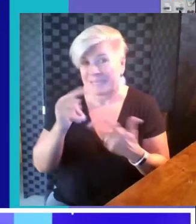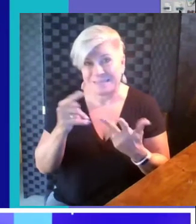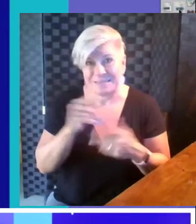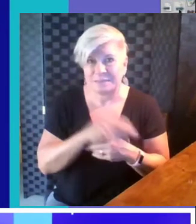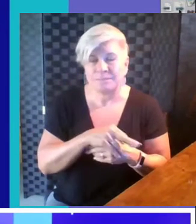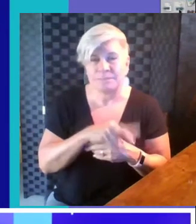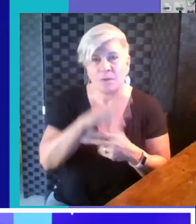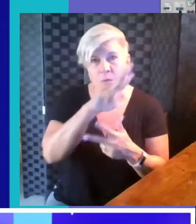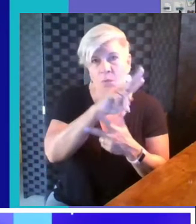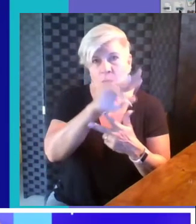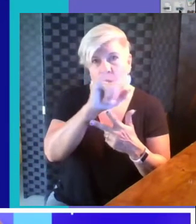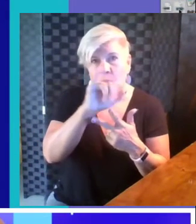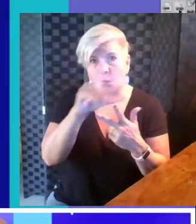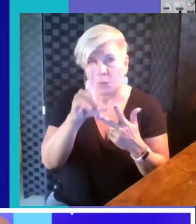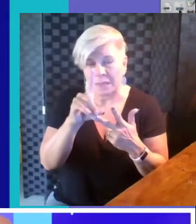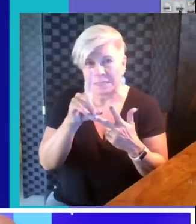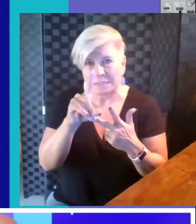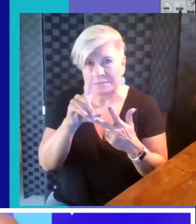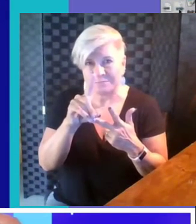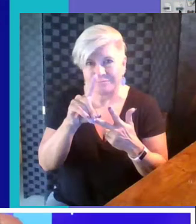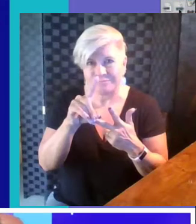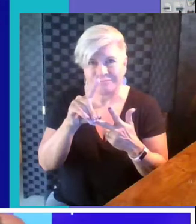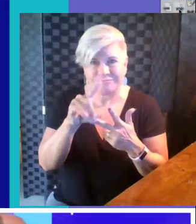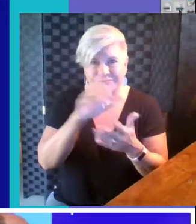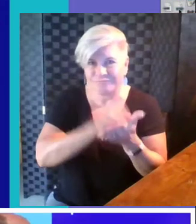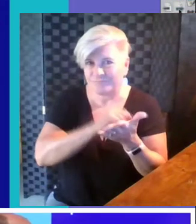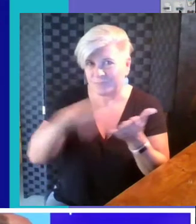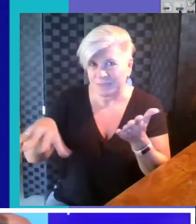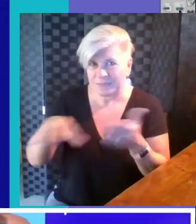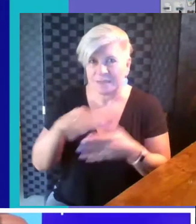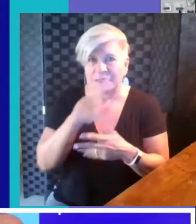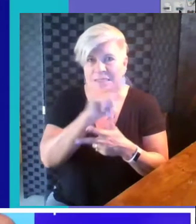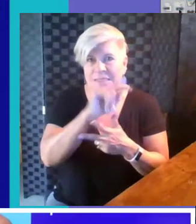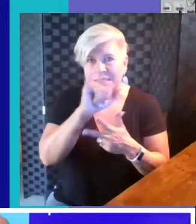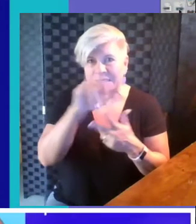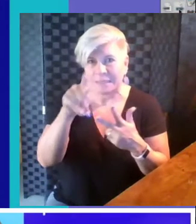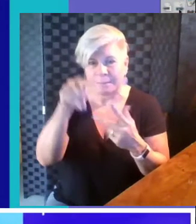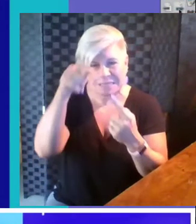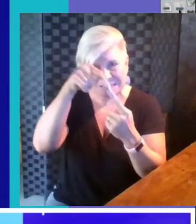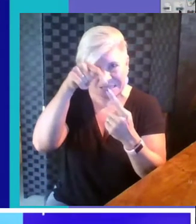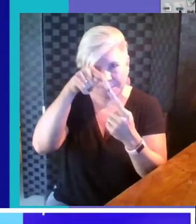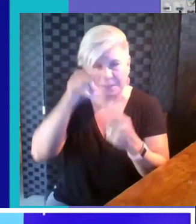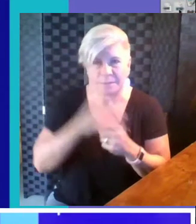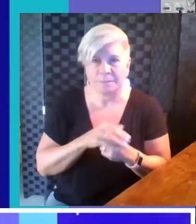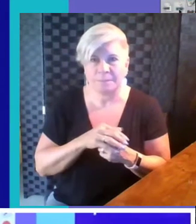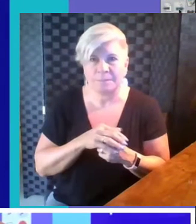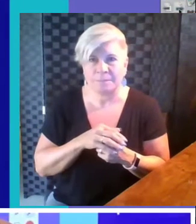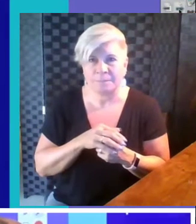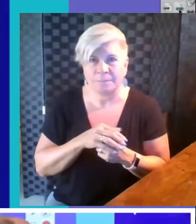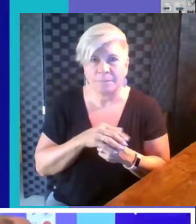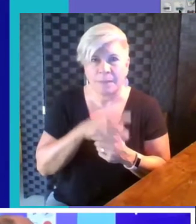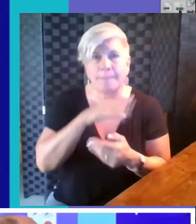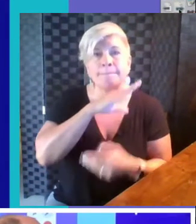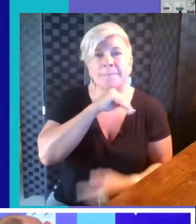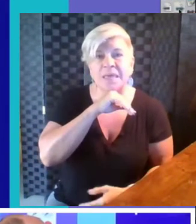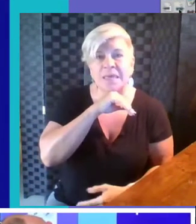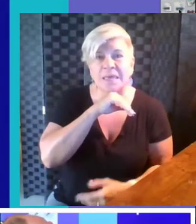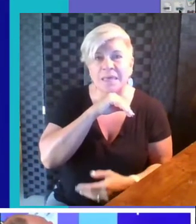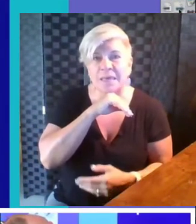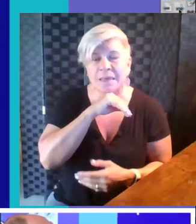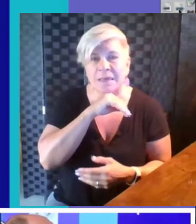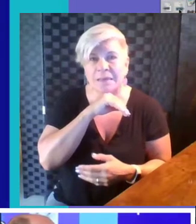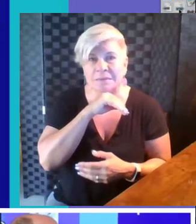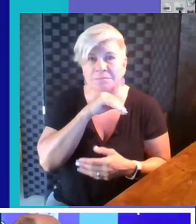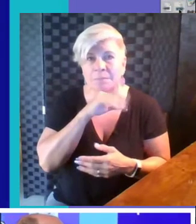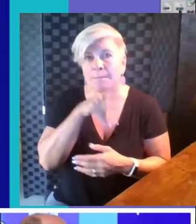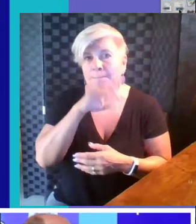it, r, id, t, ip. Pig,